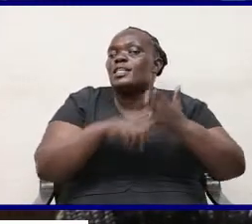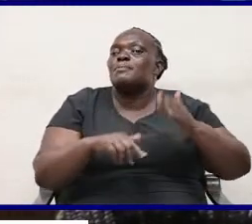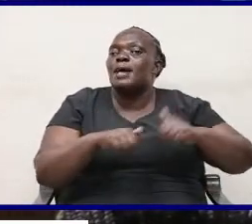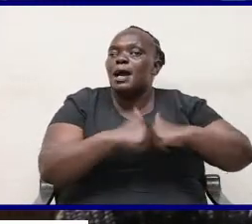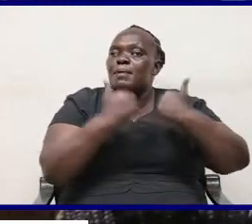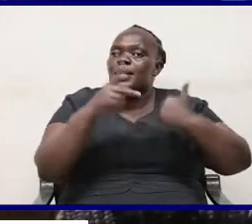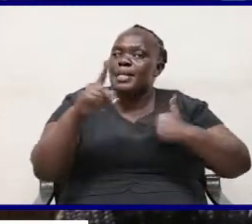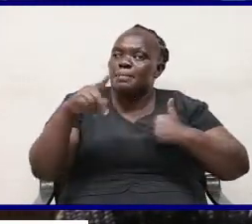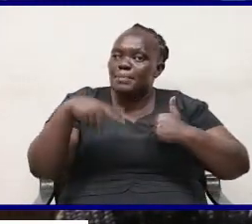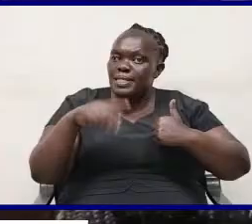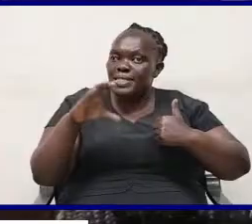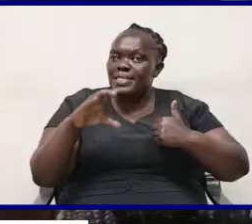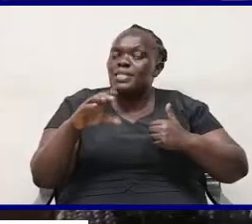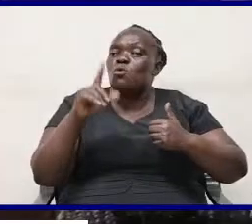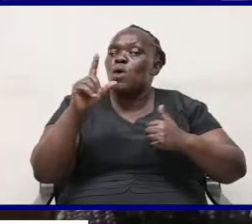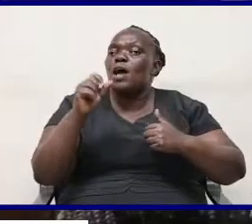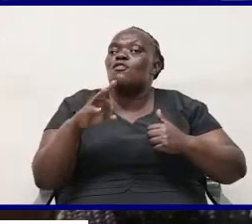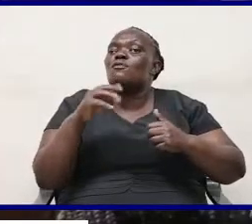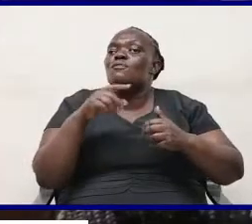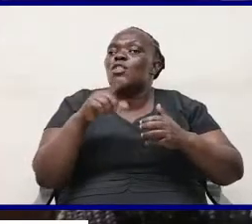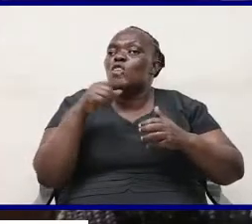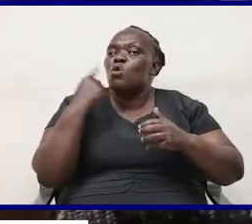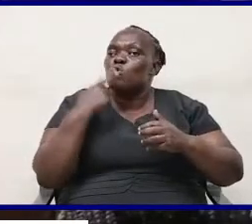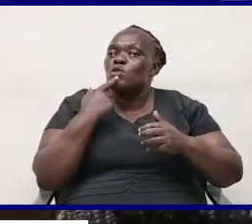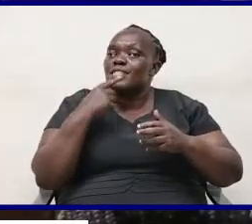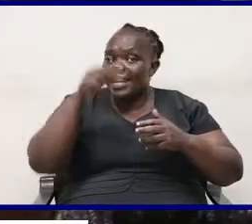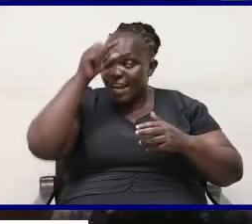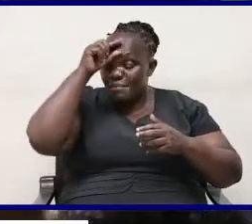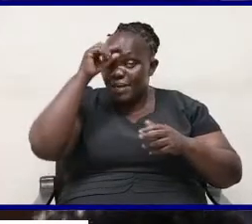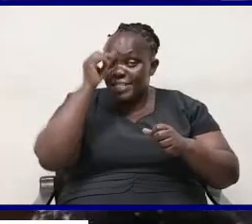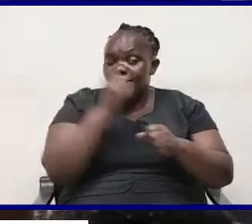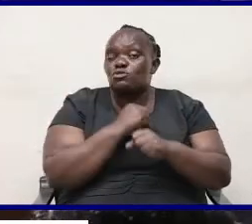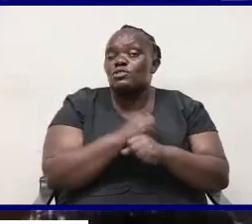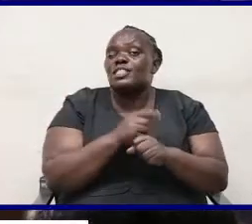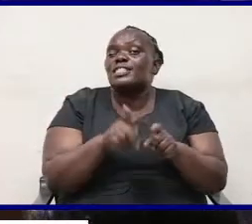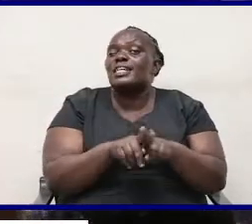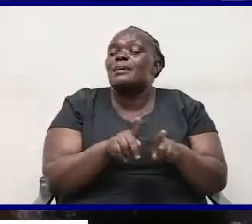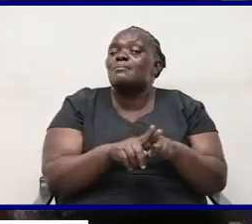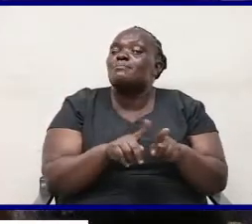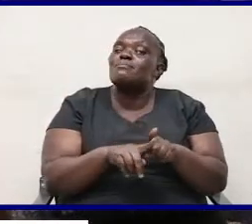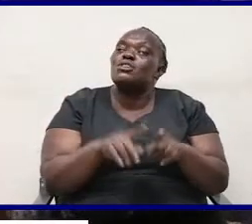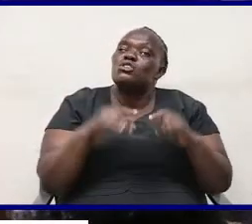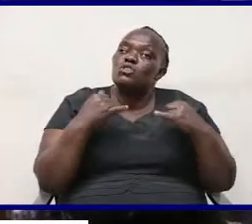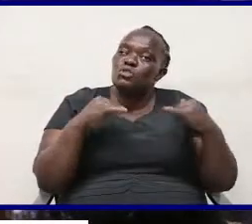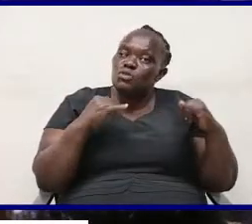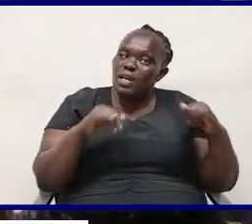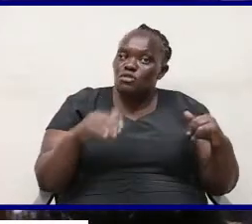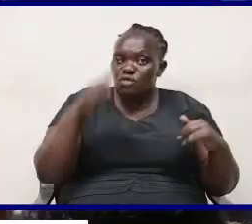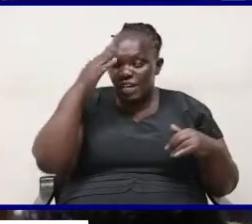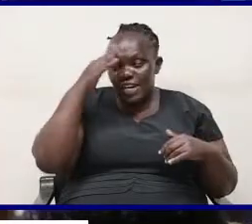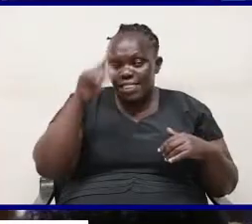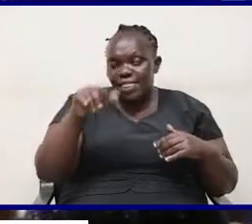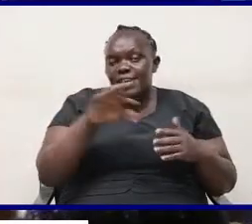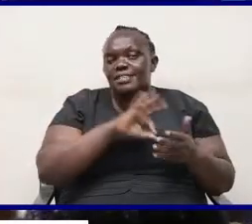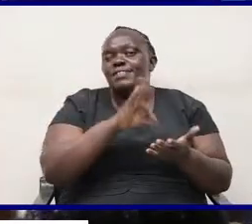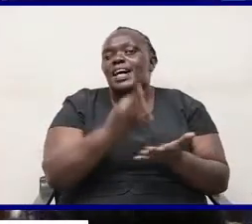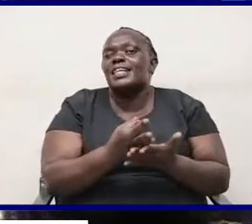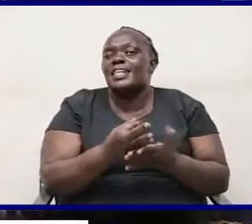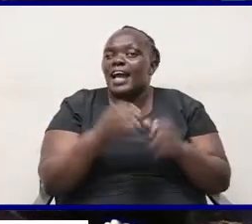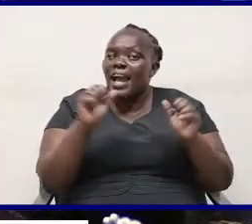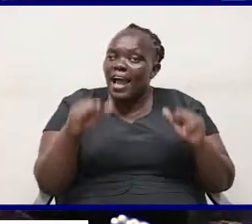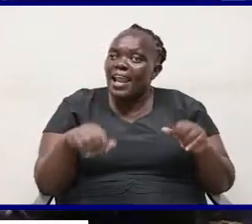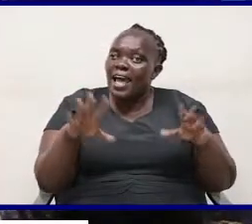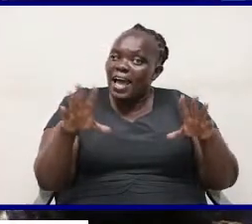with KPC is one of those examples of what government is doing in terms of really trying to create that fund that